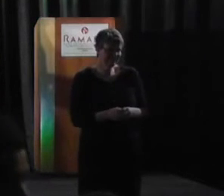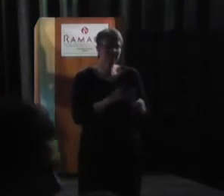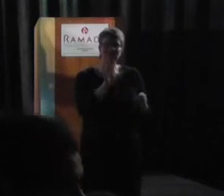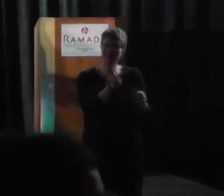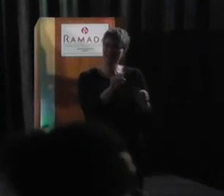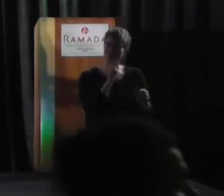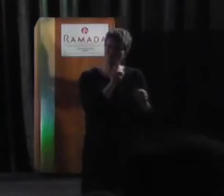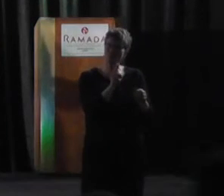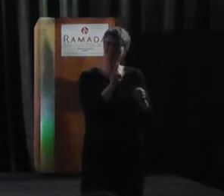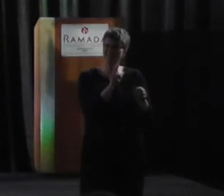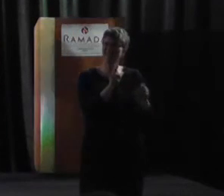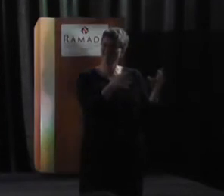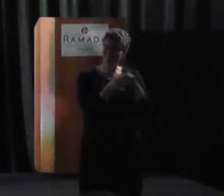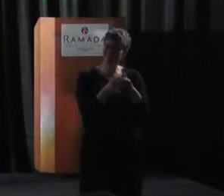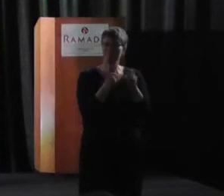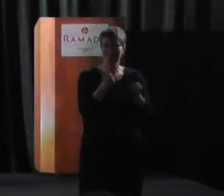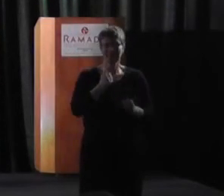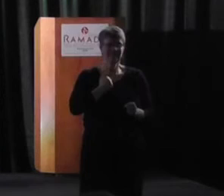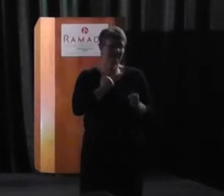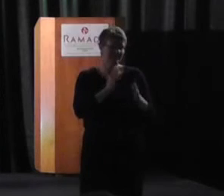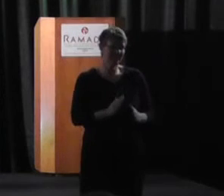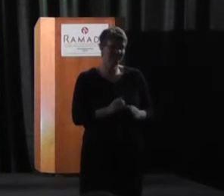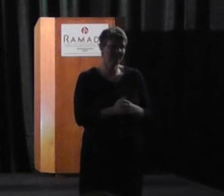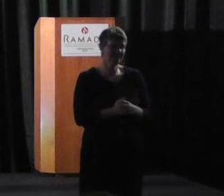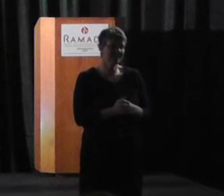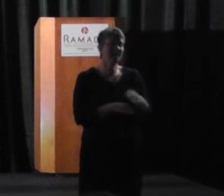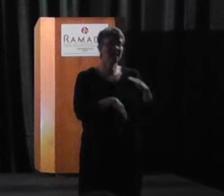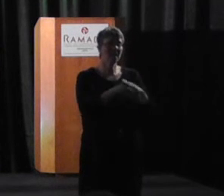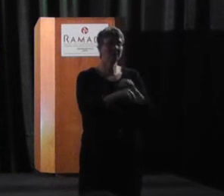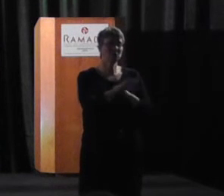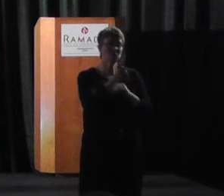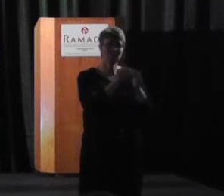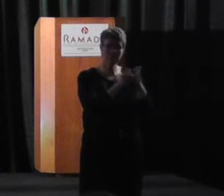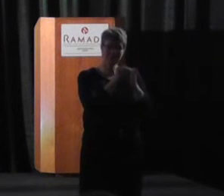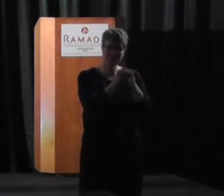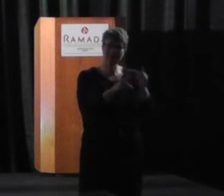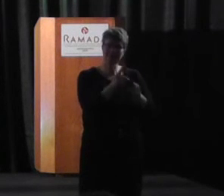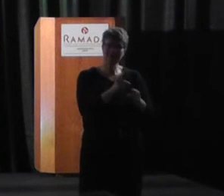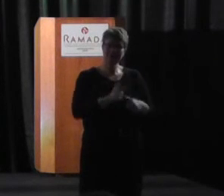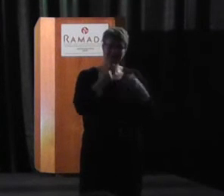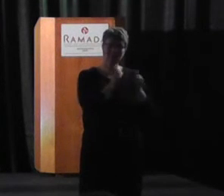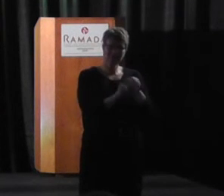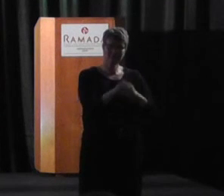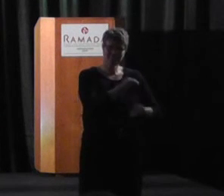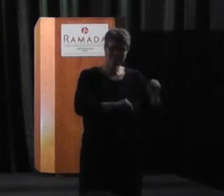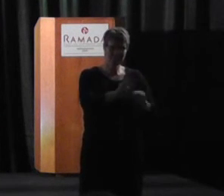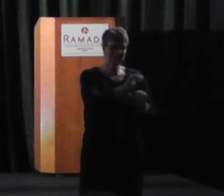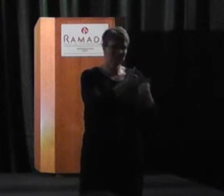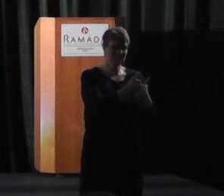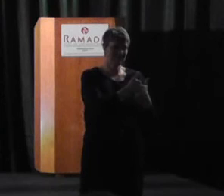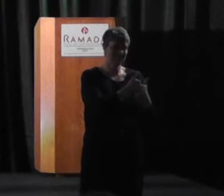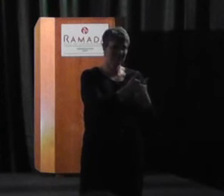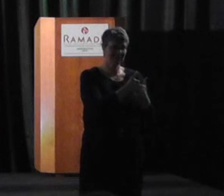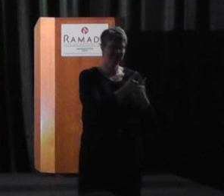2012, up to 2 million lived with a mobility challenge. Today, the voice of those living with